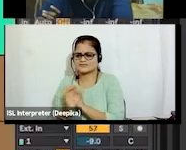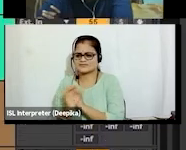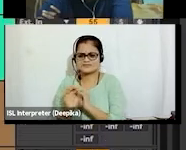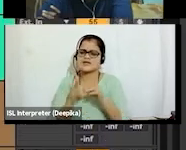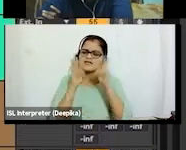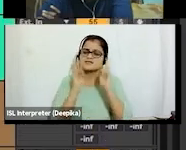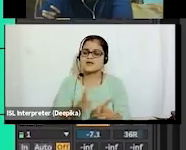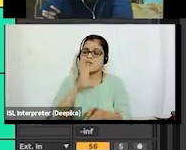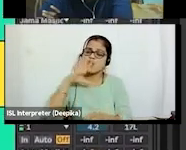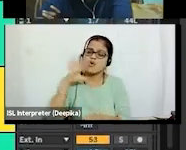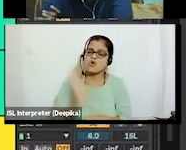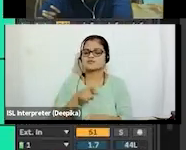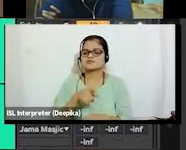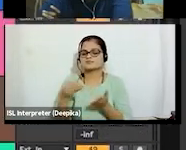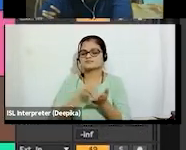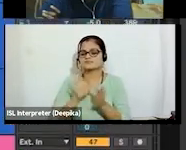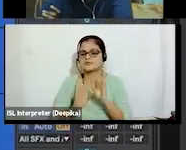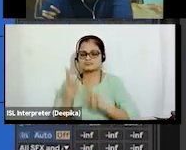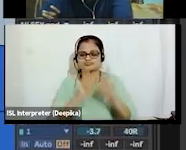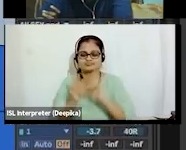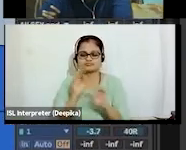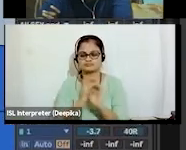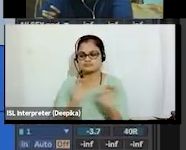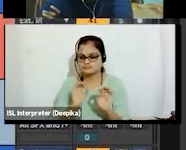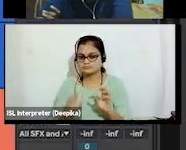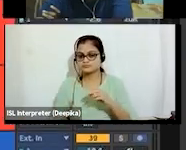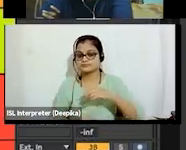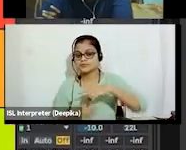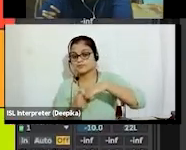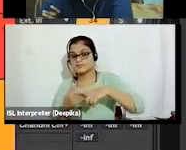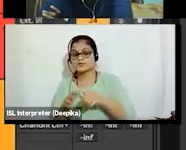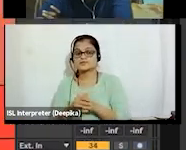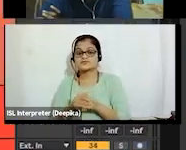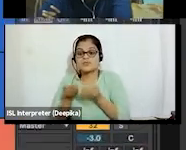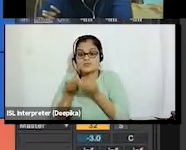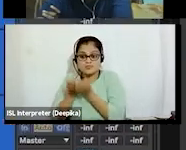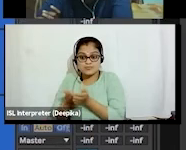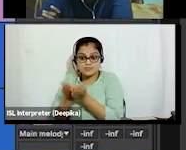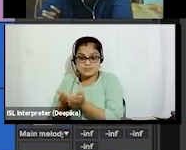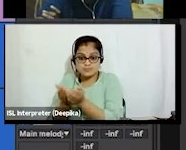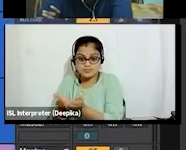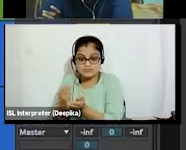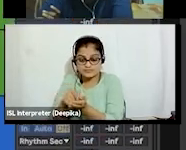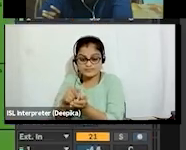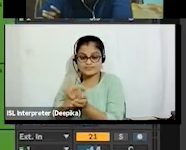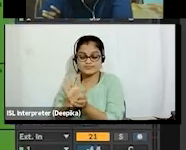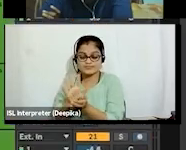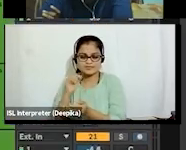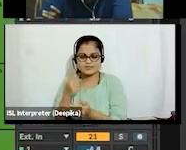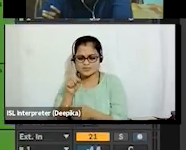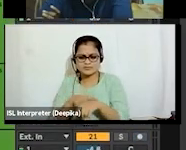sound apart from mixing it. And the sound of the boat, I'll isolate that and make you guys listen to it